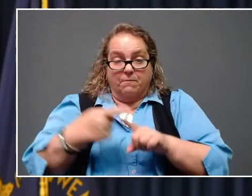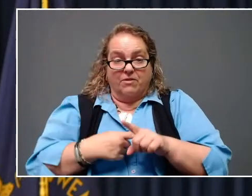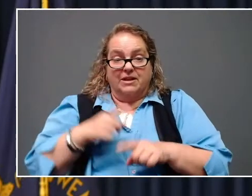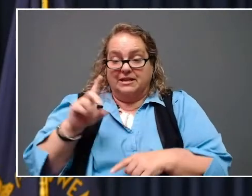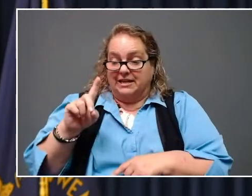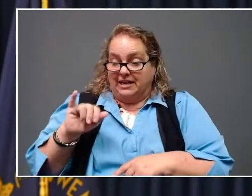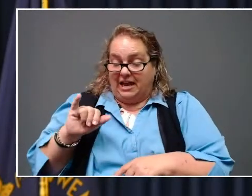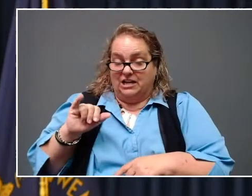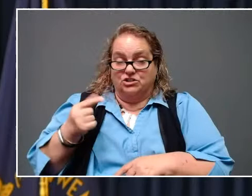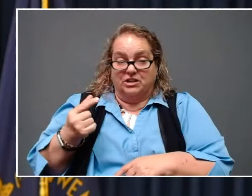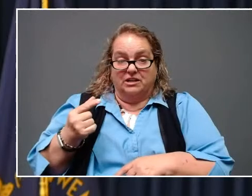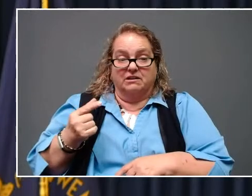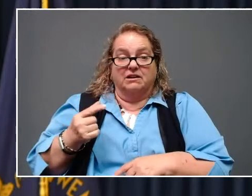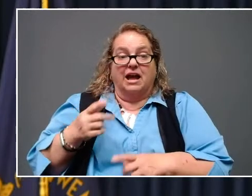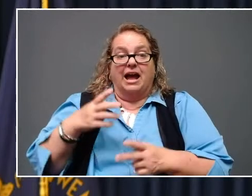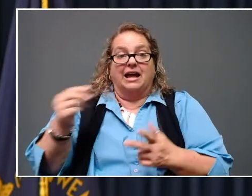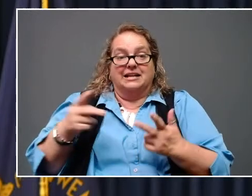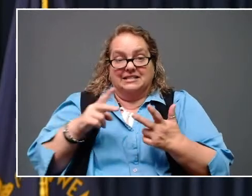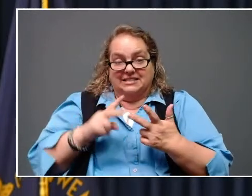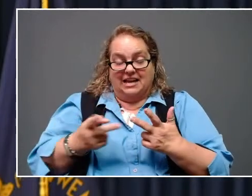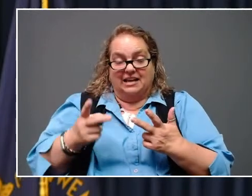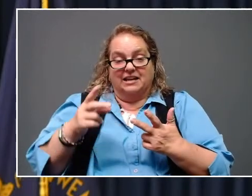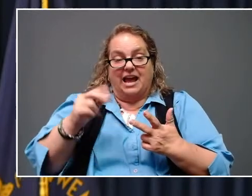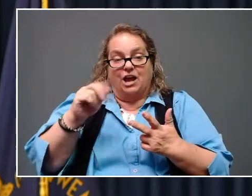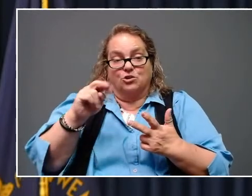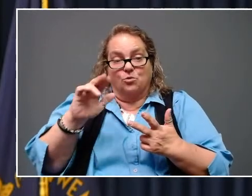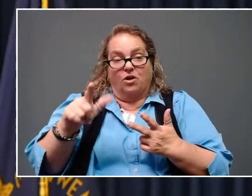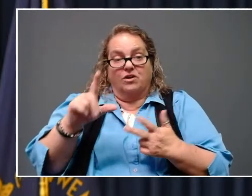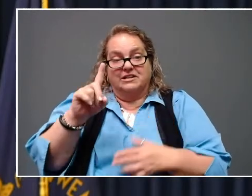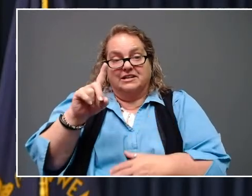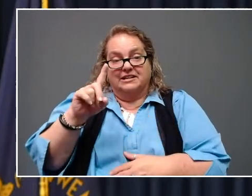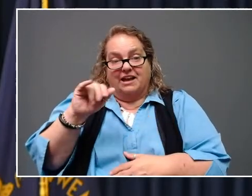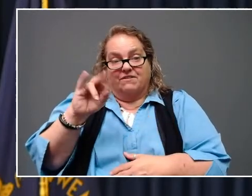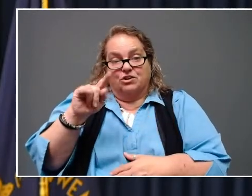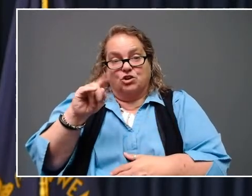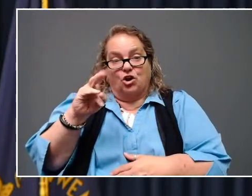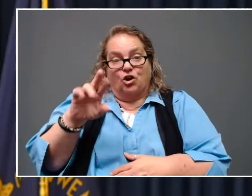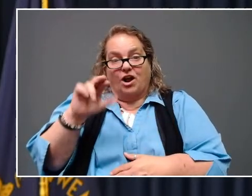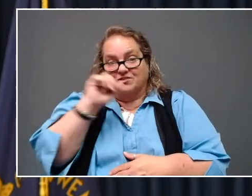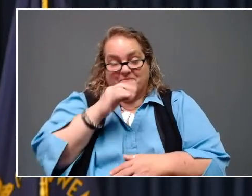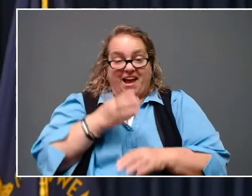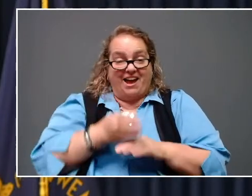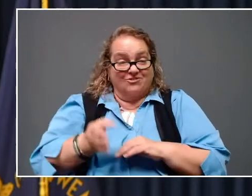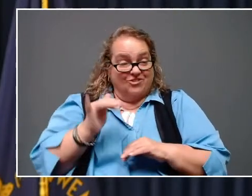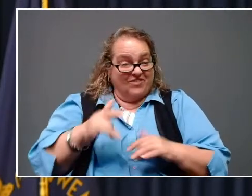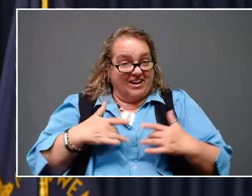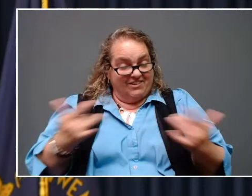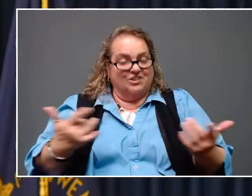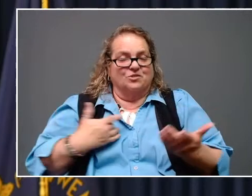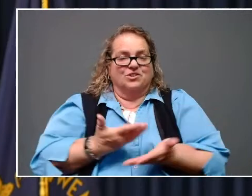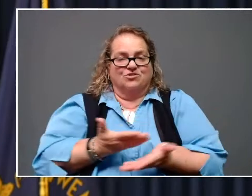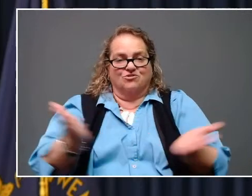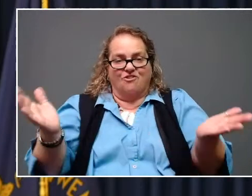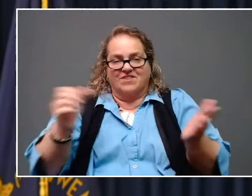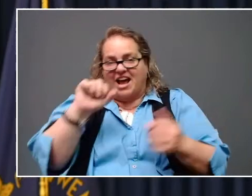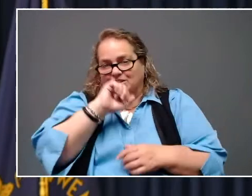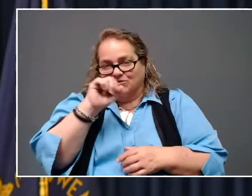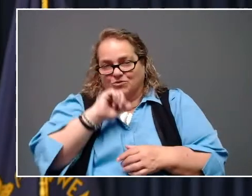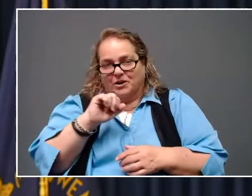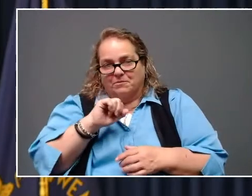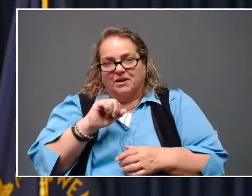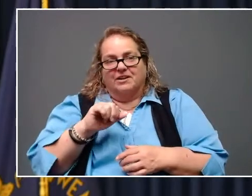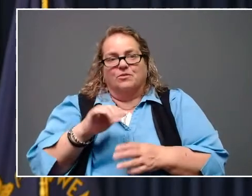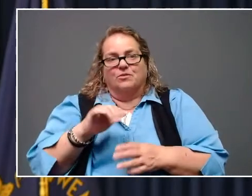Turner Jr. Ice Cream Day. After the event, we served ice cream in David's honor with his favorite